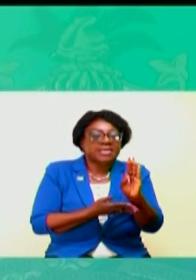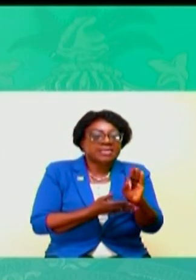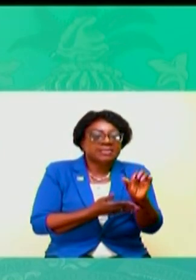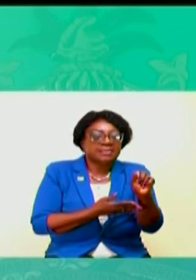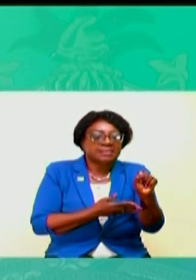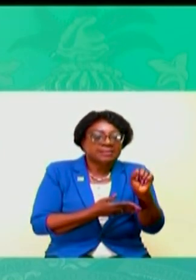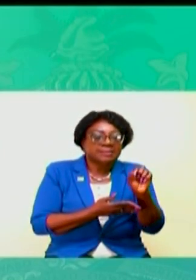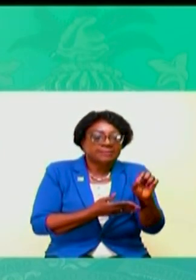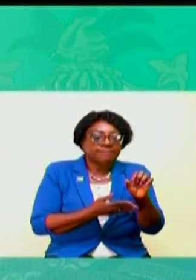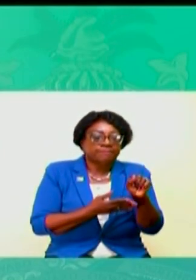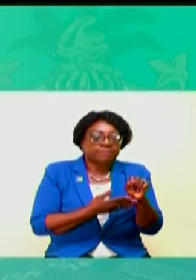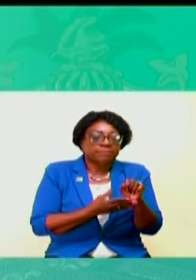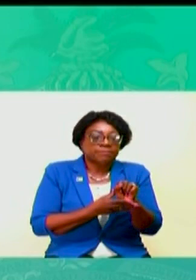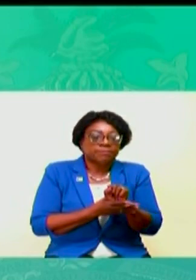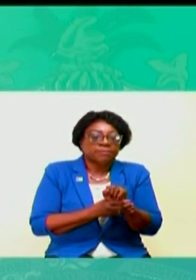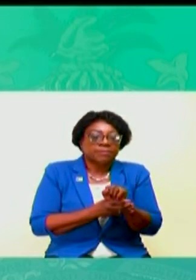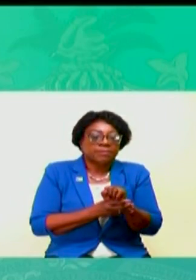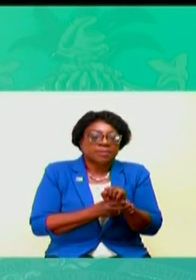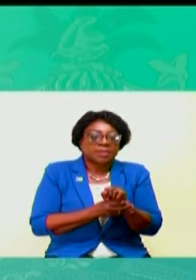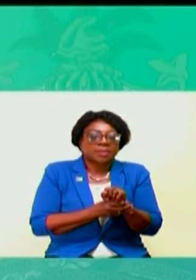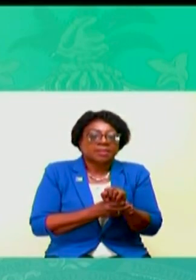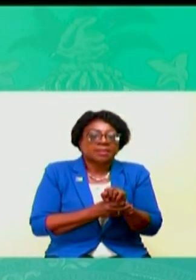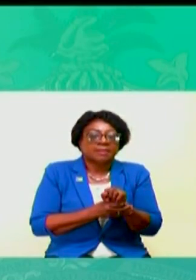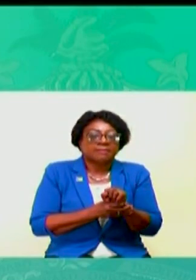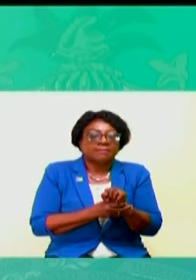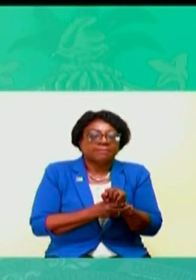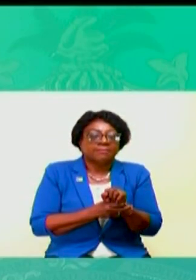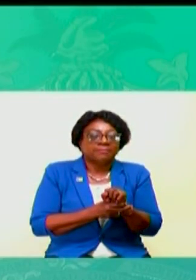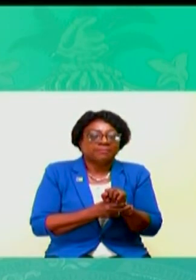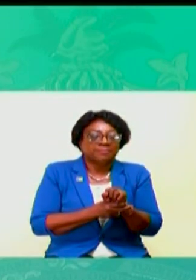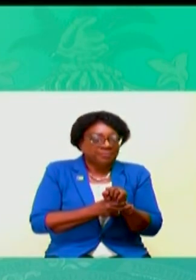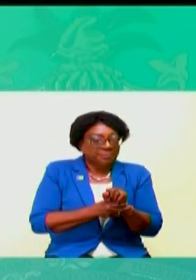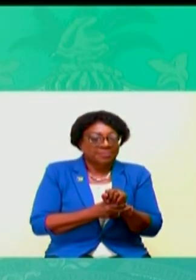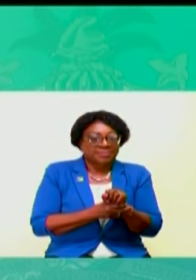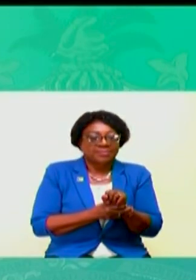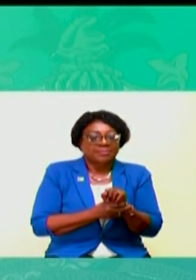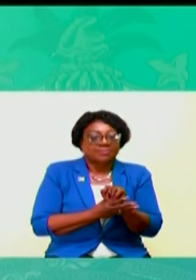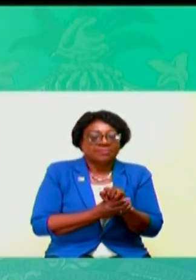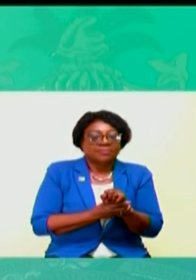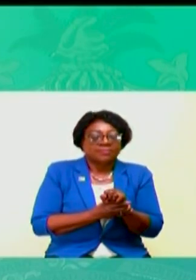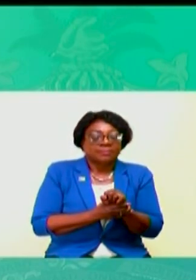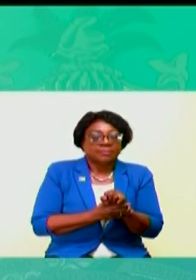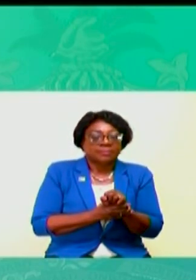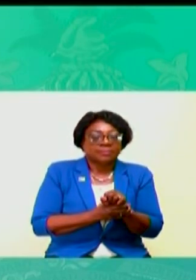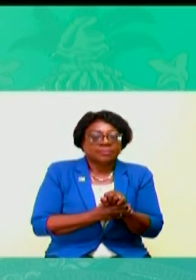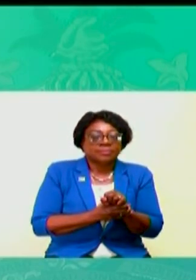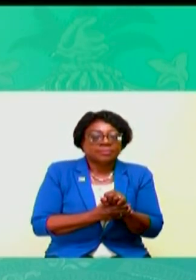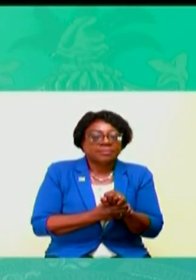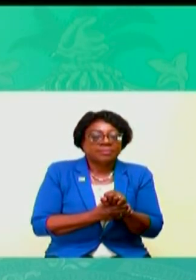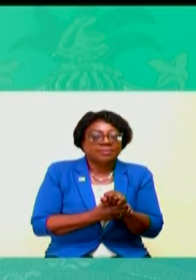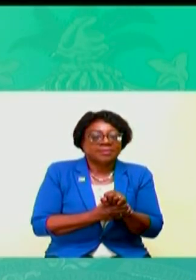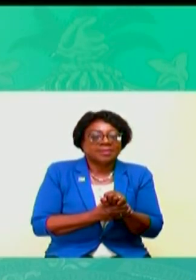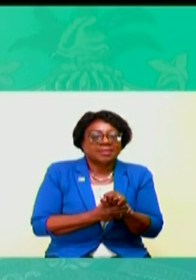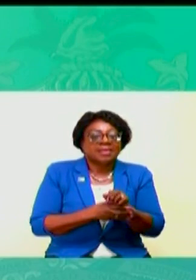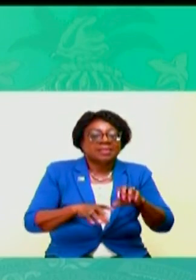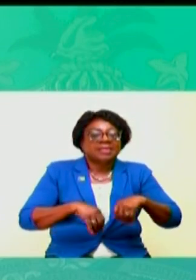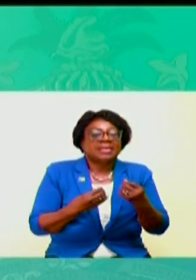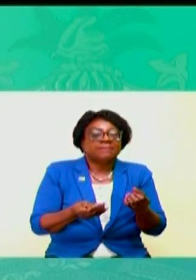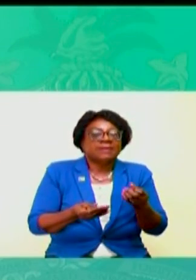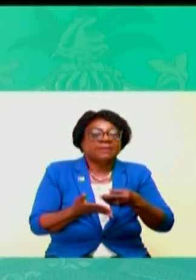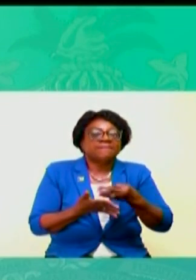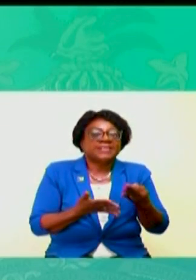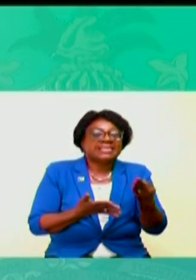They gave him the facility fees. What a baby daddy. I can be done. I can sum it all up at the end. Gave him the facility